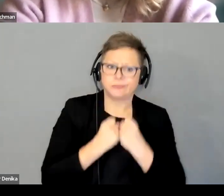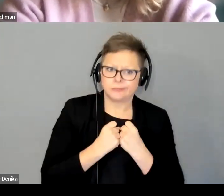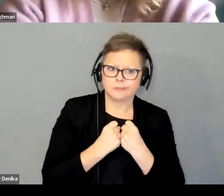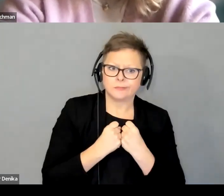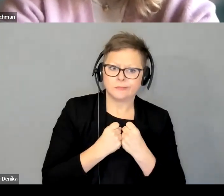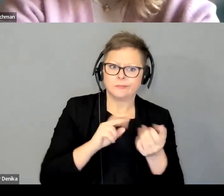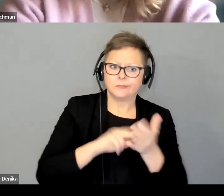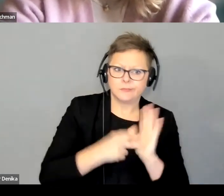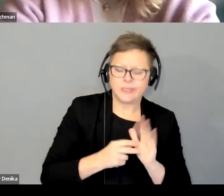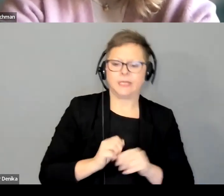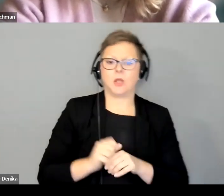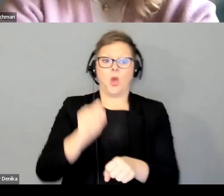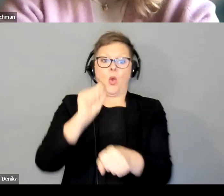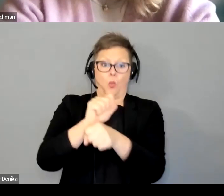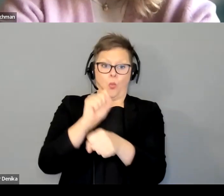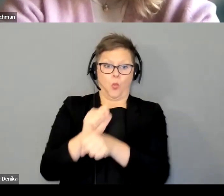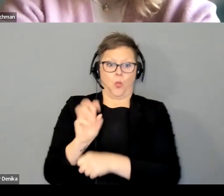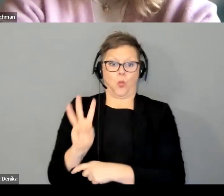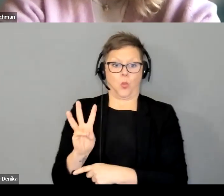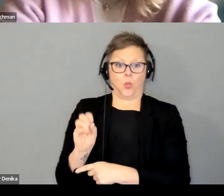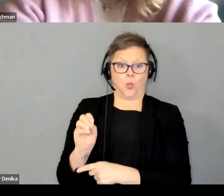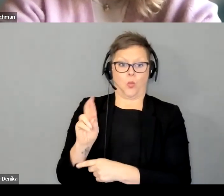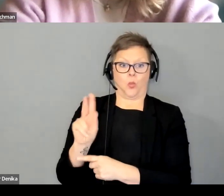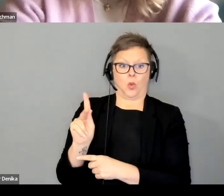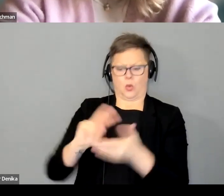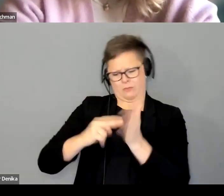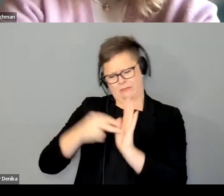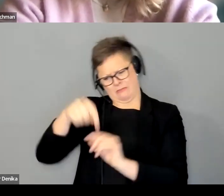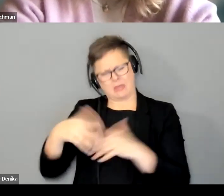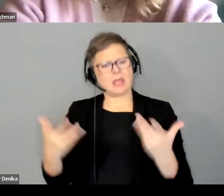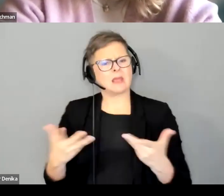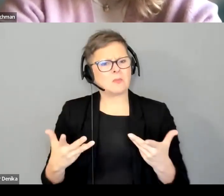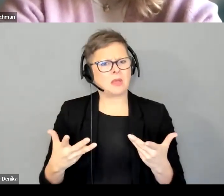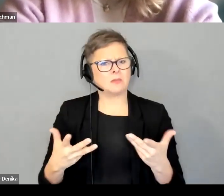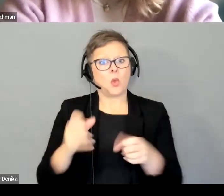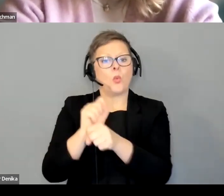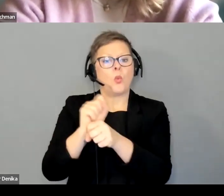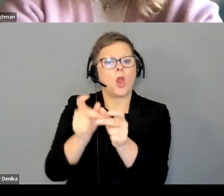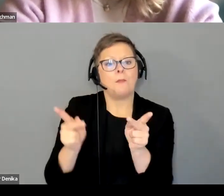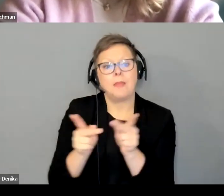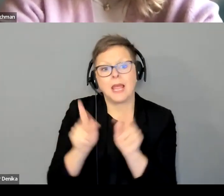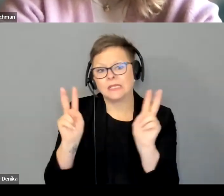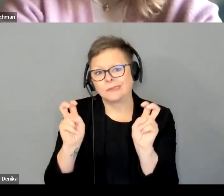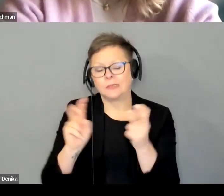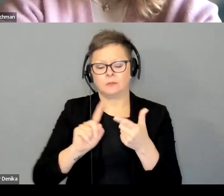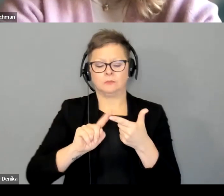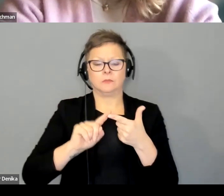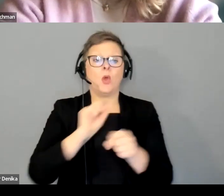understand what we mean when we say work. And for that matter, what we mean when we say workplace, what we mean when we say work environment.